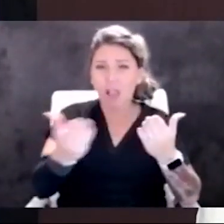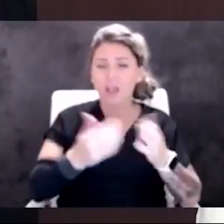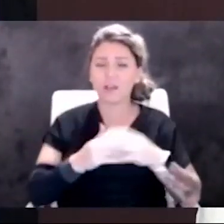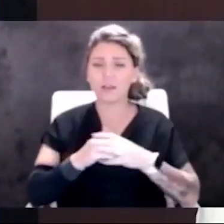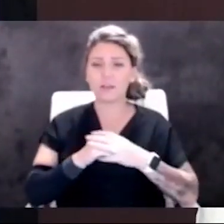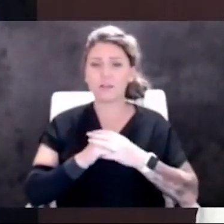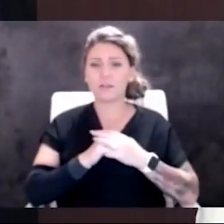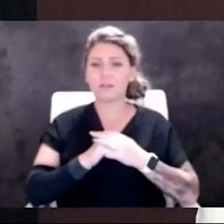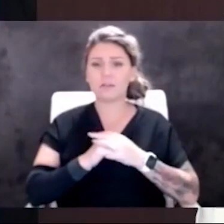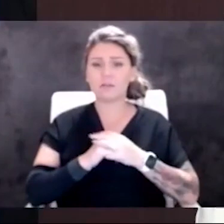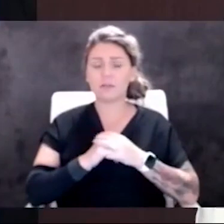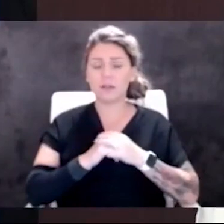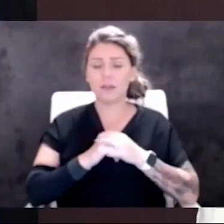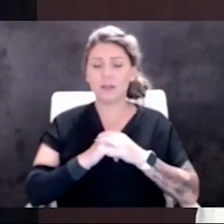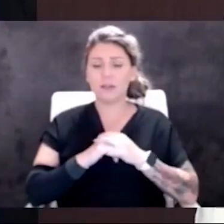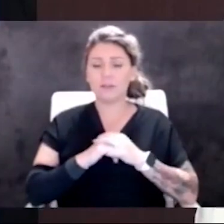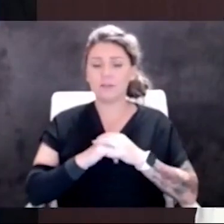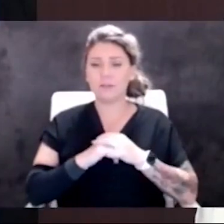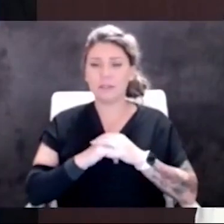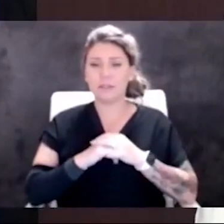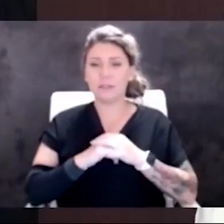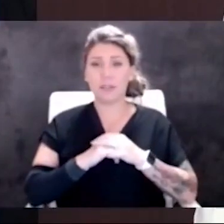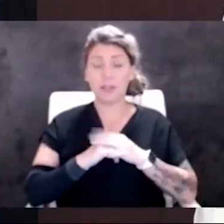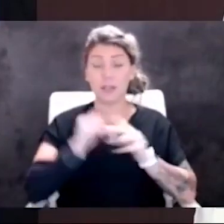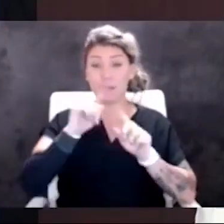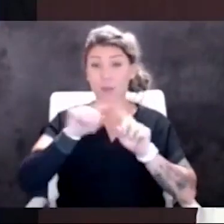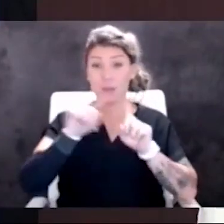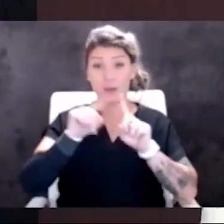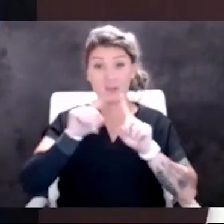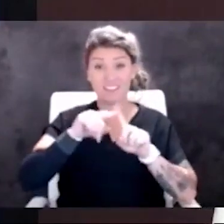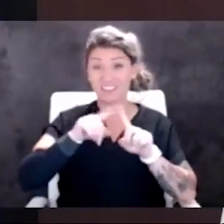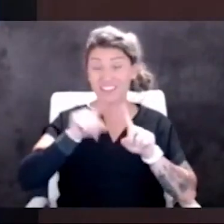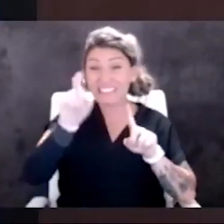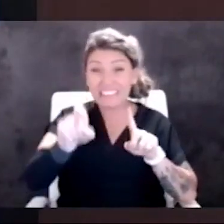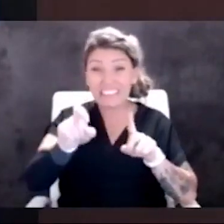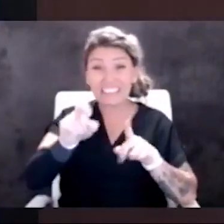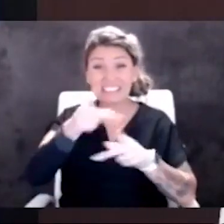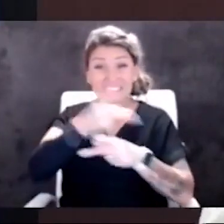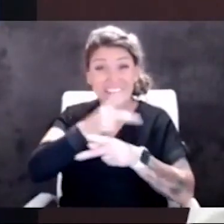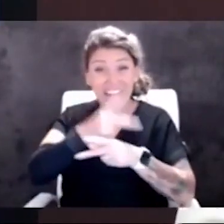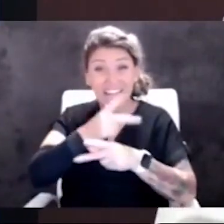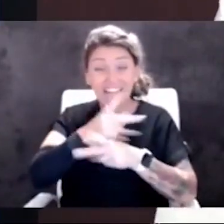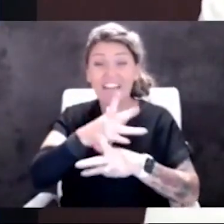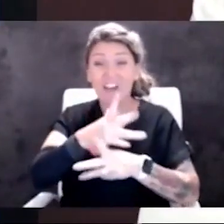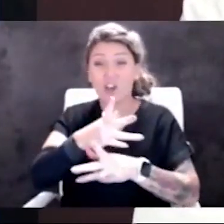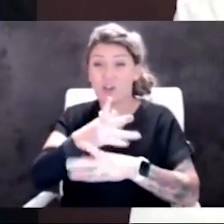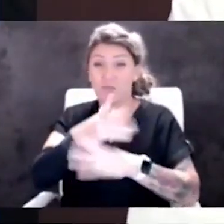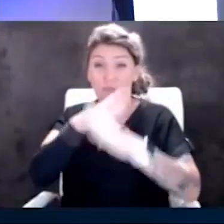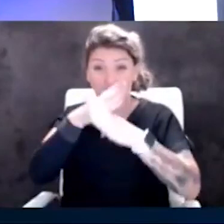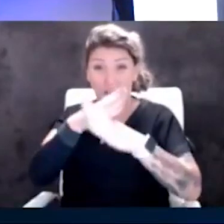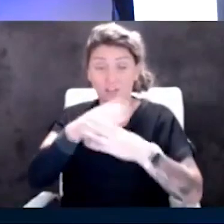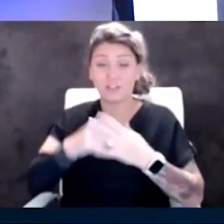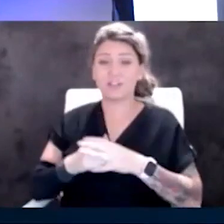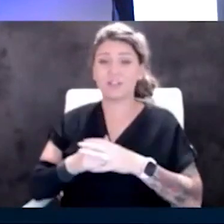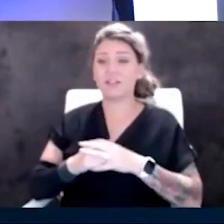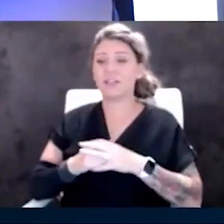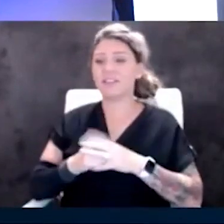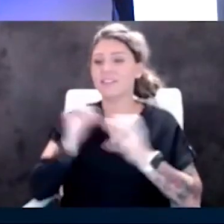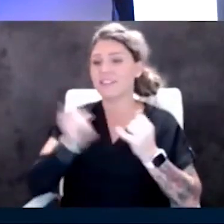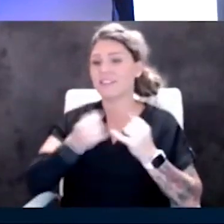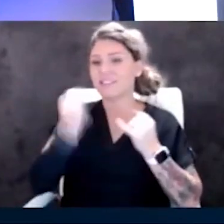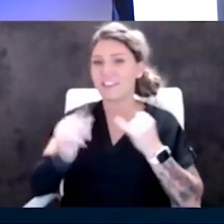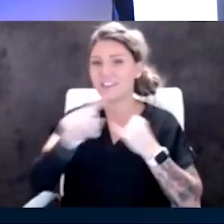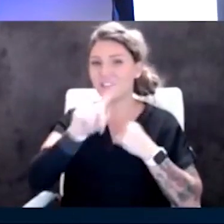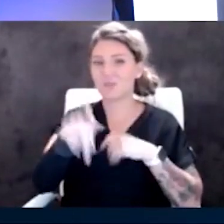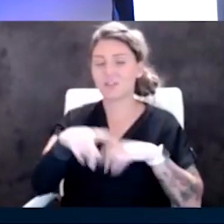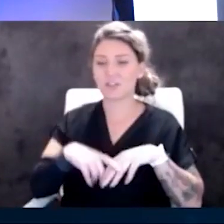the end of the day, we still have to take precautions even with autopsies and posts. So, okay. Jess, last question. Okay, this is the last question, but I